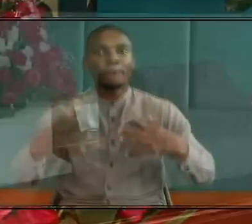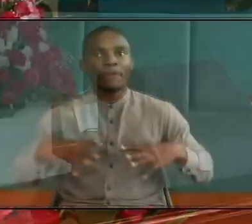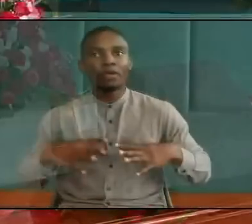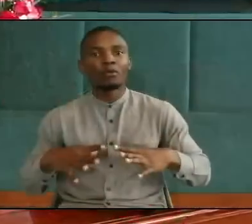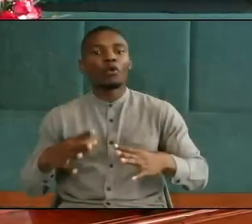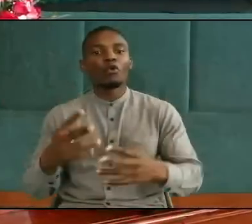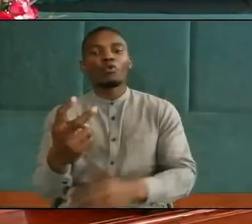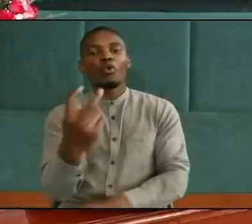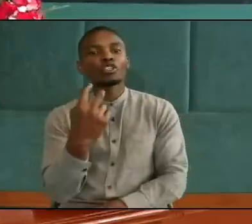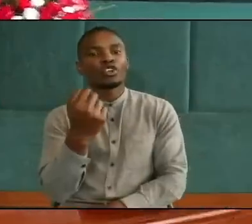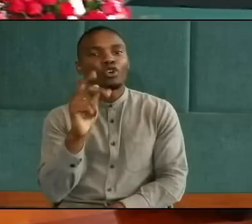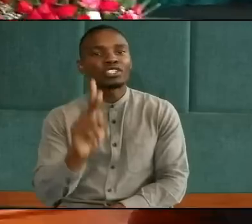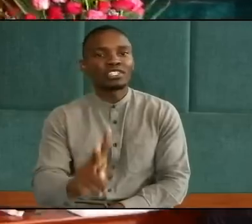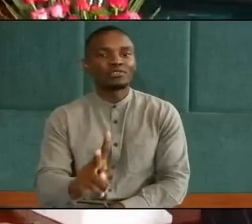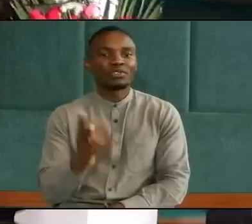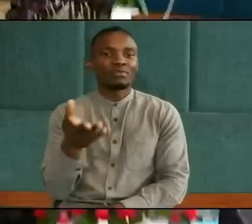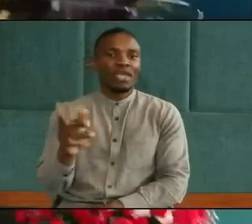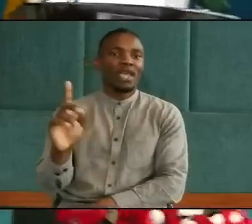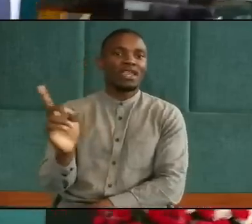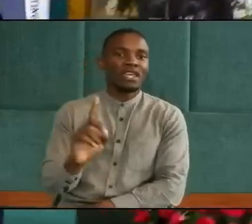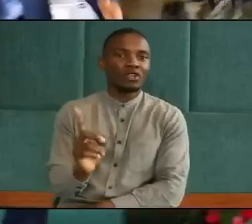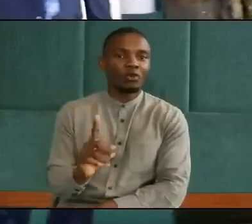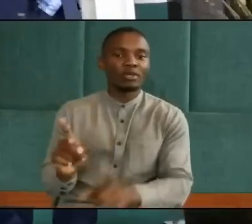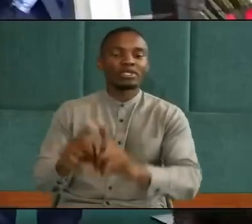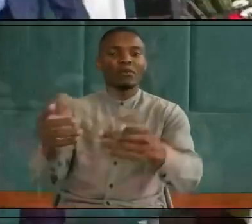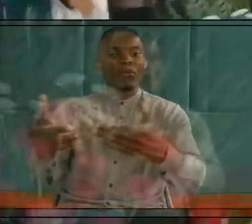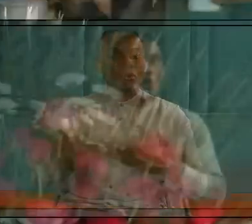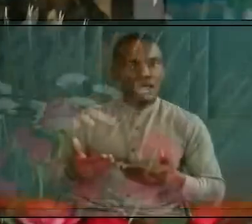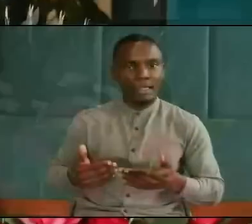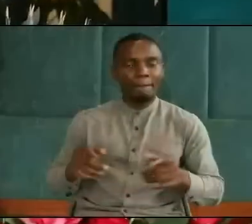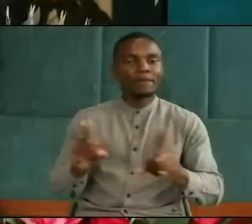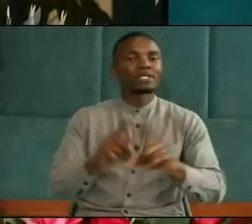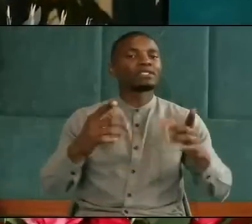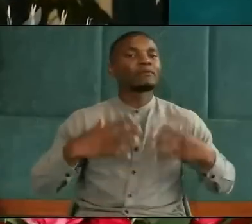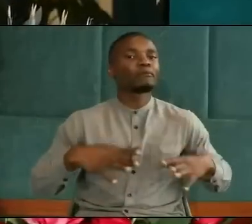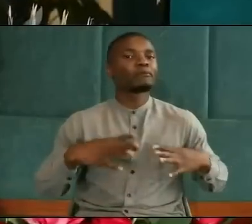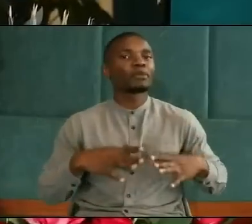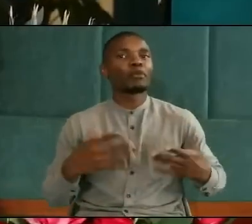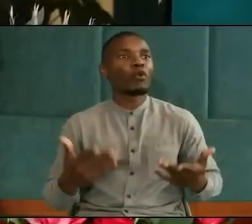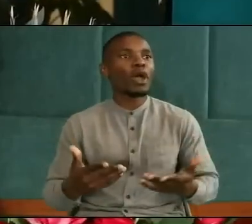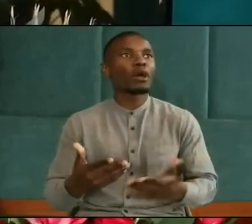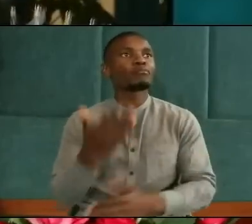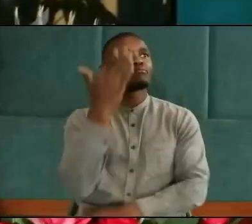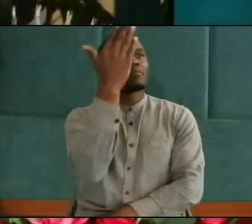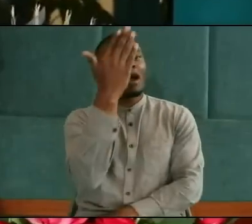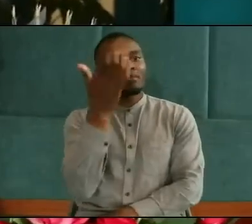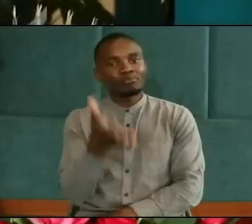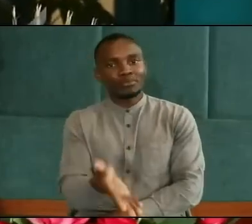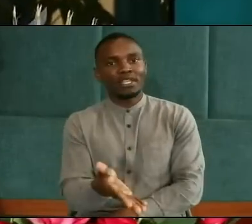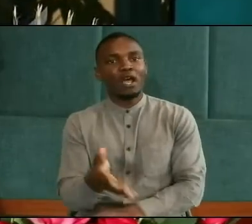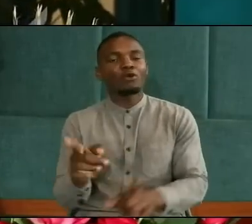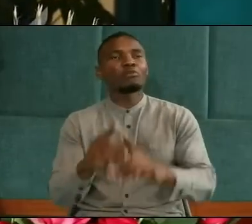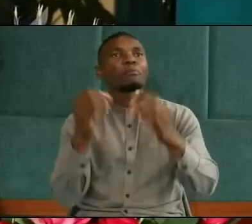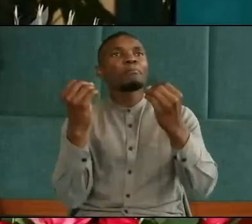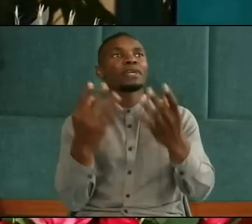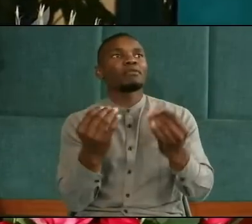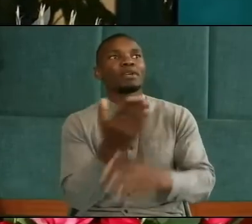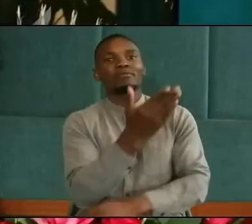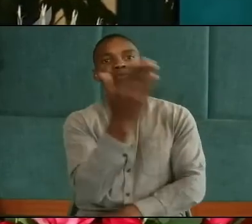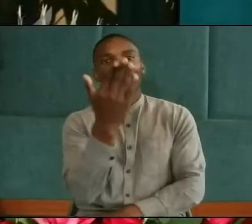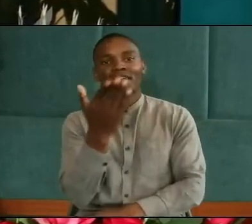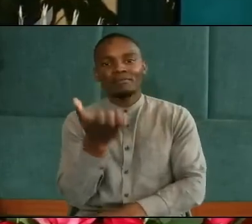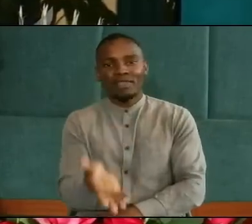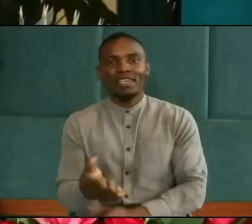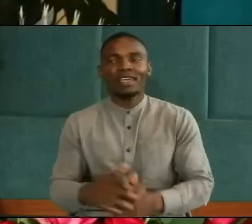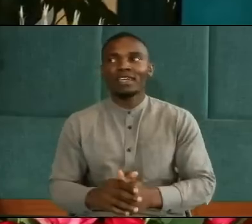your television station here in Nairobi, we welcome you. We welcome those of you on the balcony, hundreds of you on the balcony, those